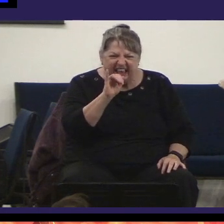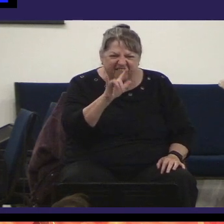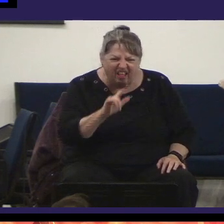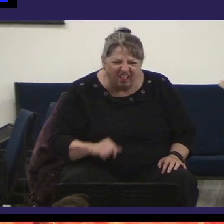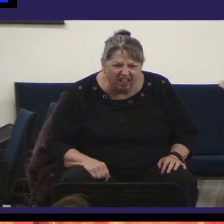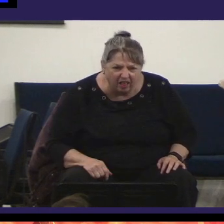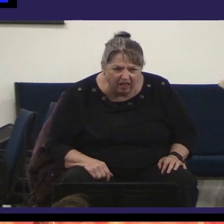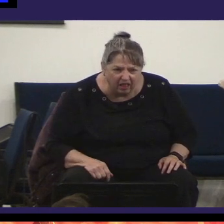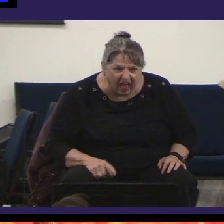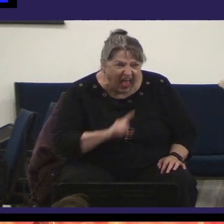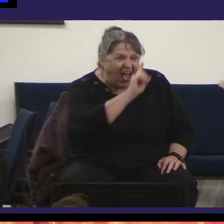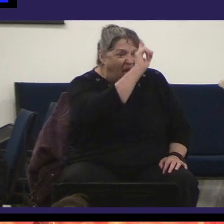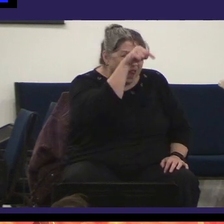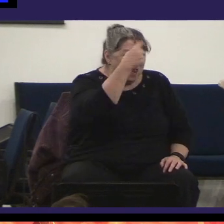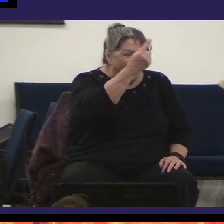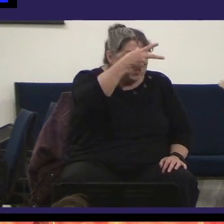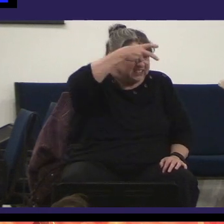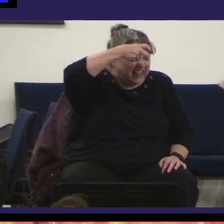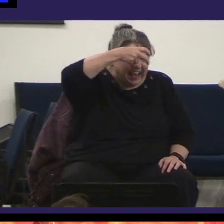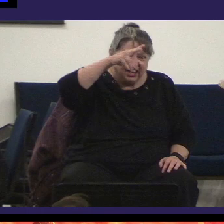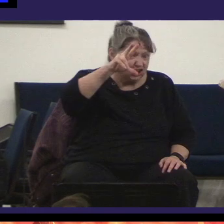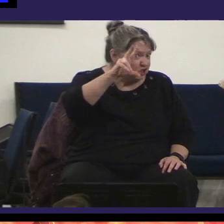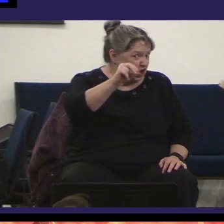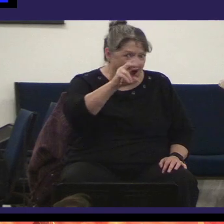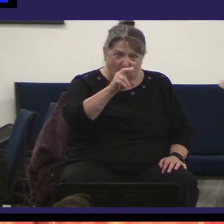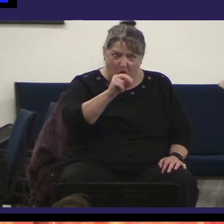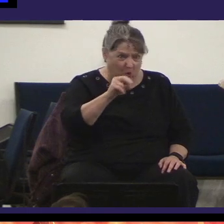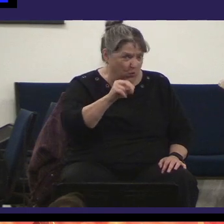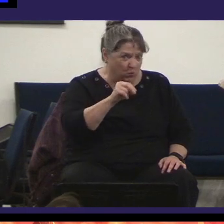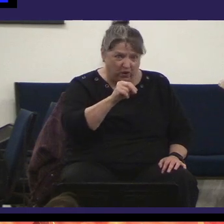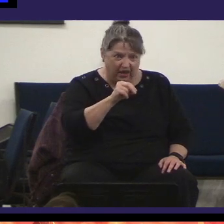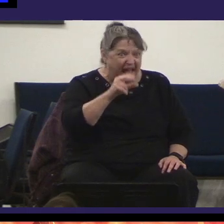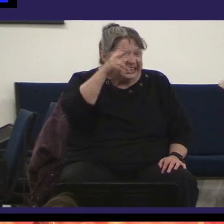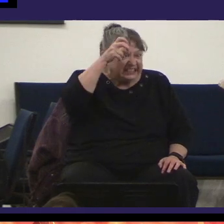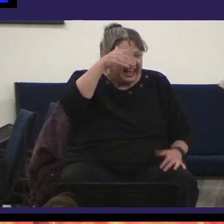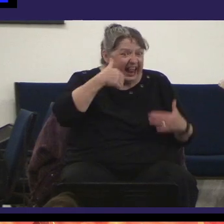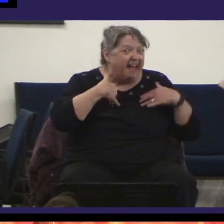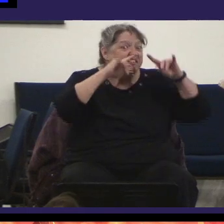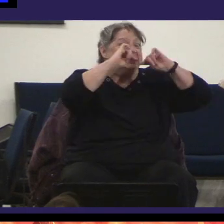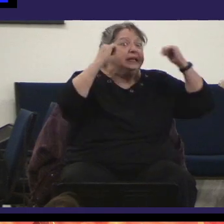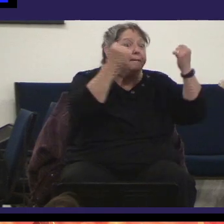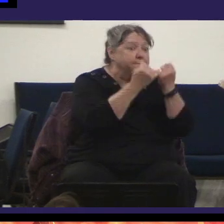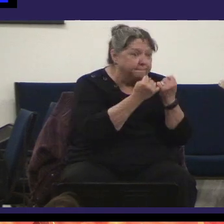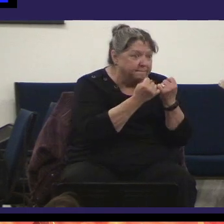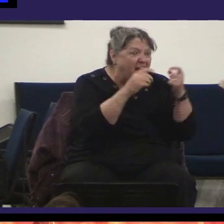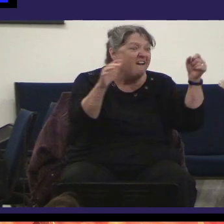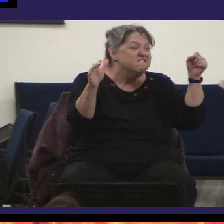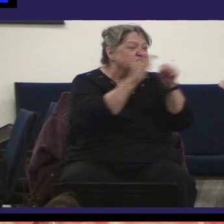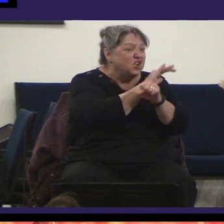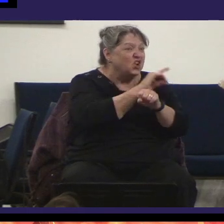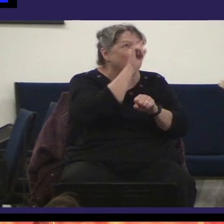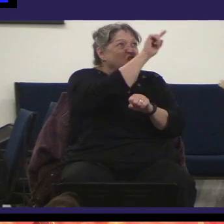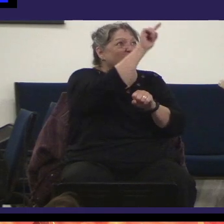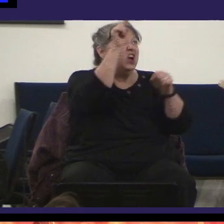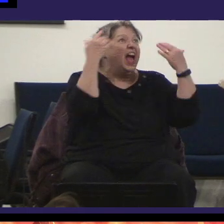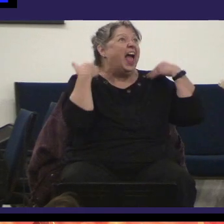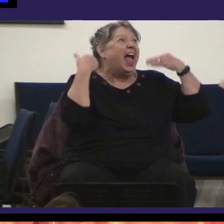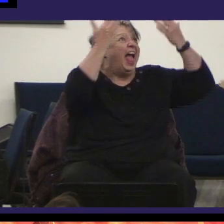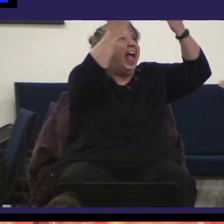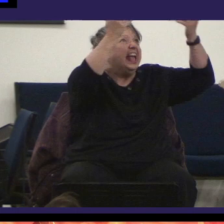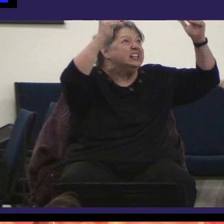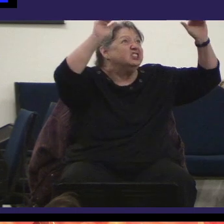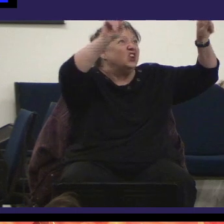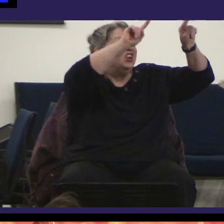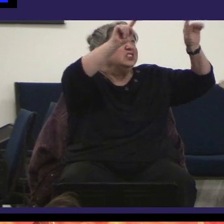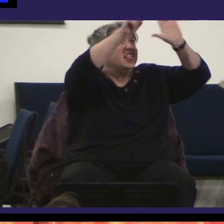angels. They're rulers of darkness. They're demonic forces that are dead set out on a daily basis